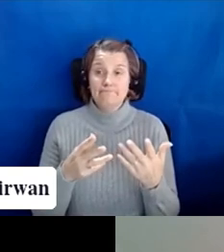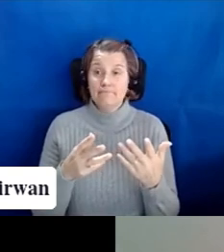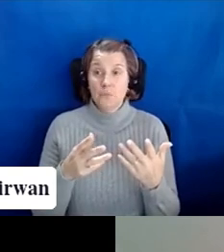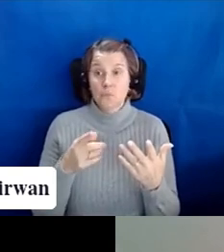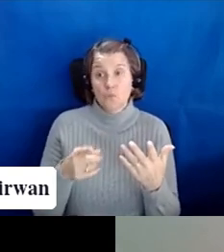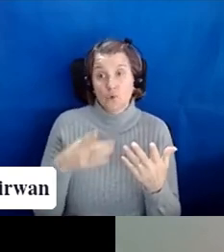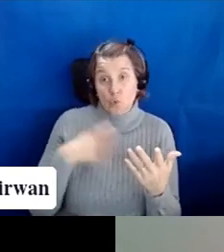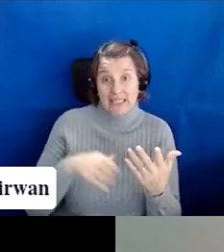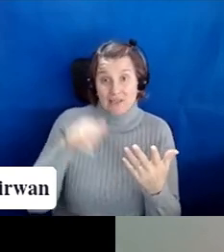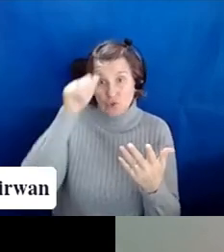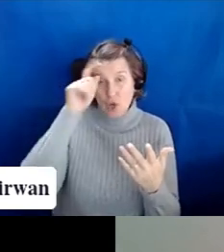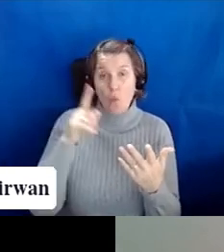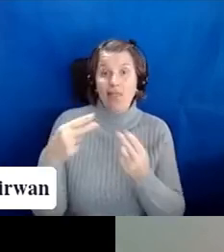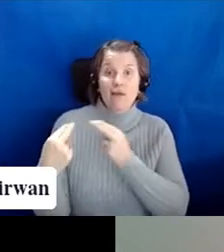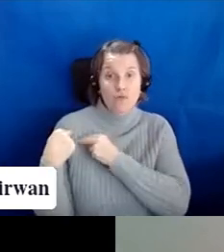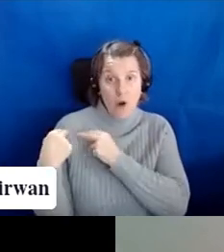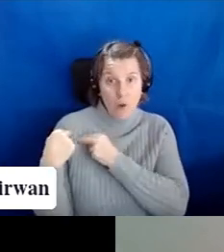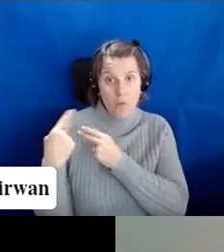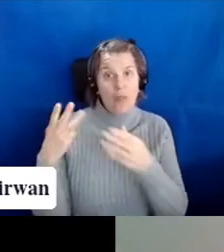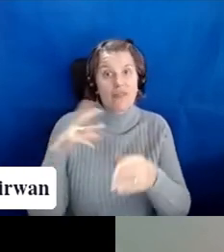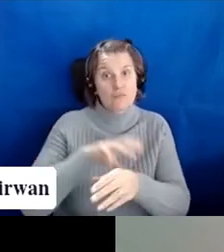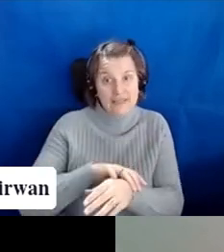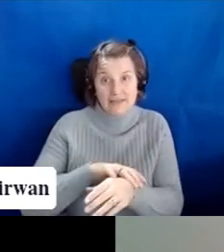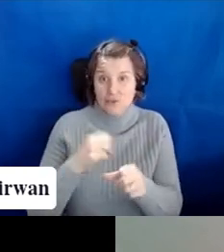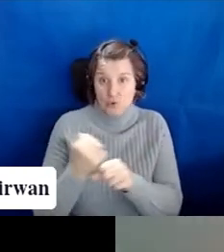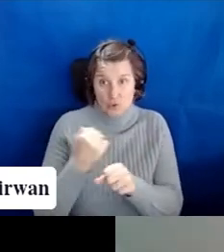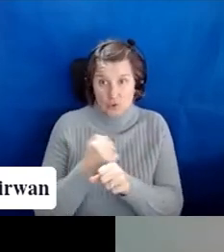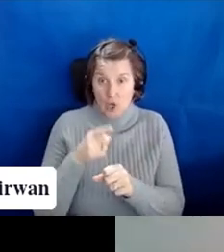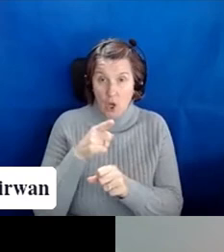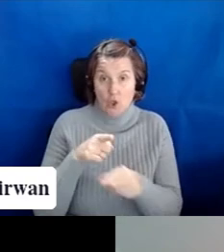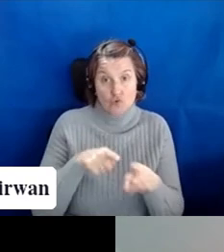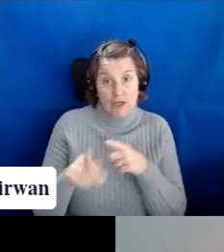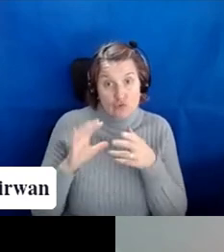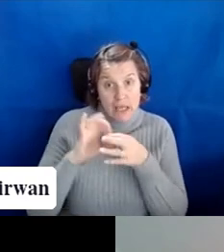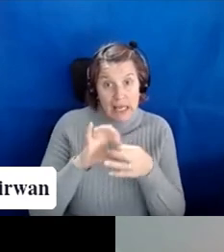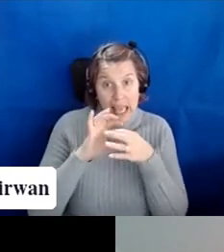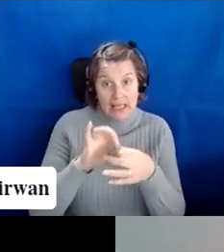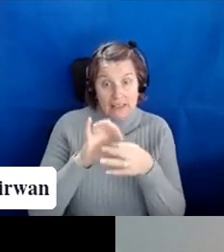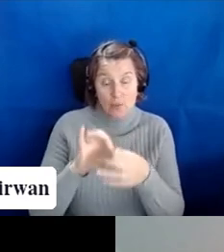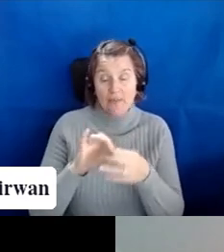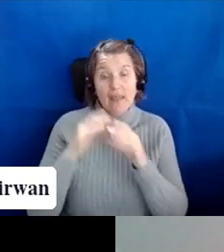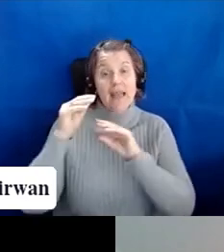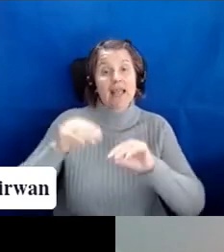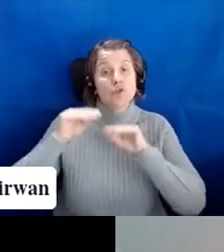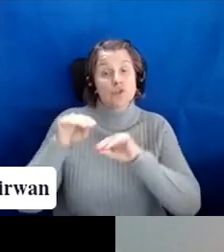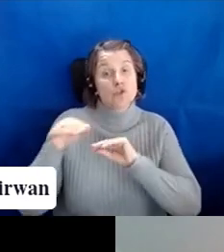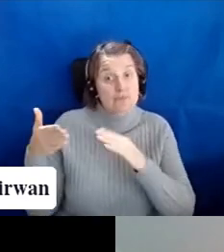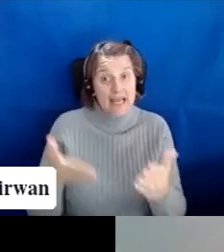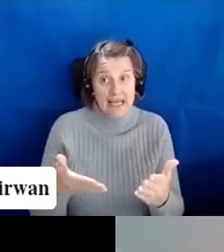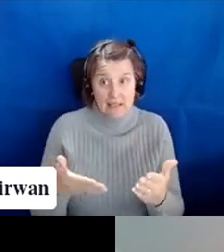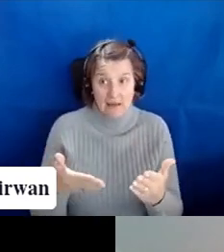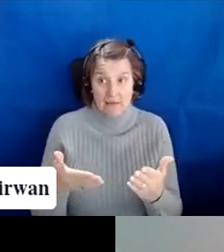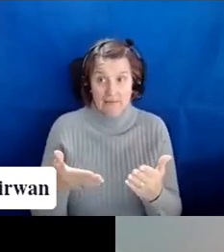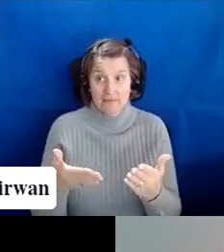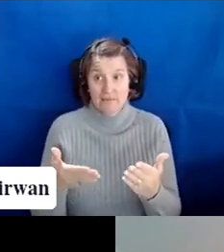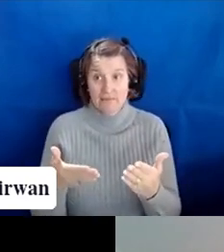need to know what the role is that the apprentice would be doing. Are you connecting with an education provider and providing,